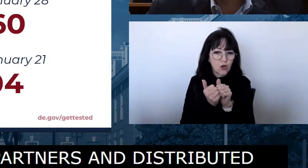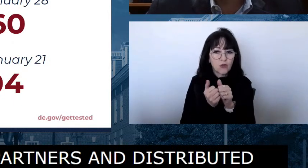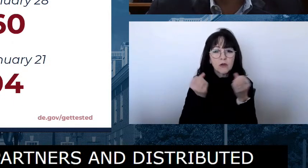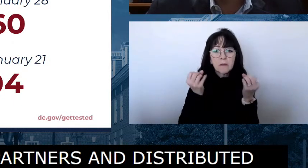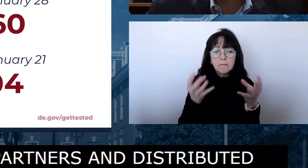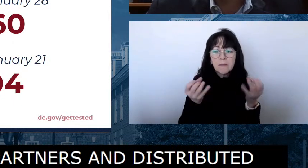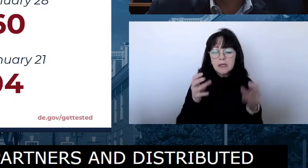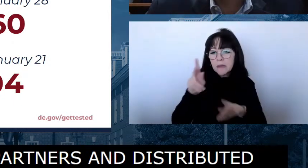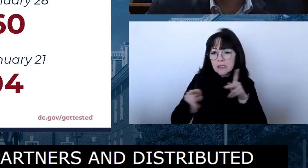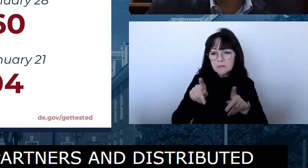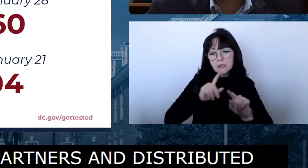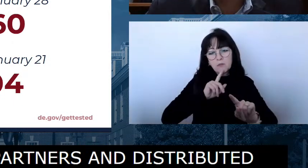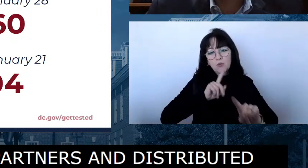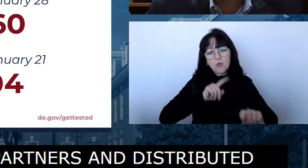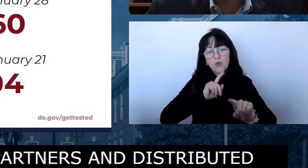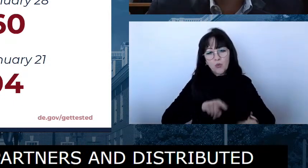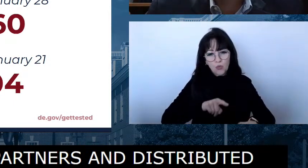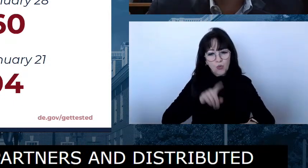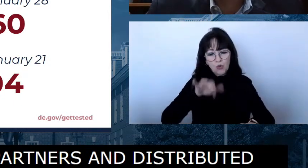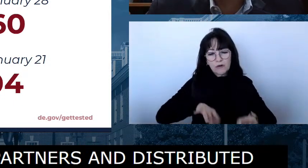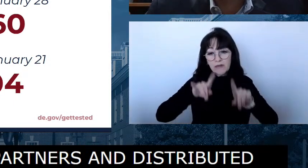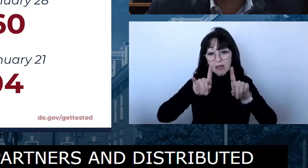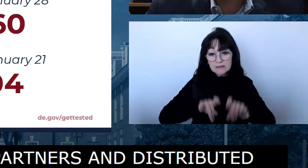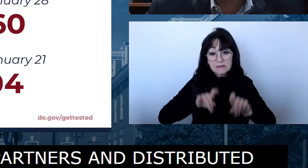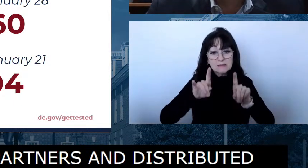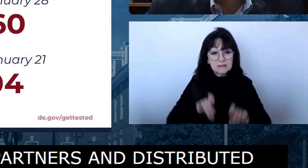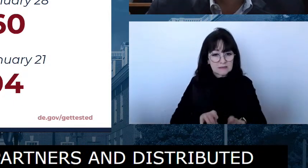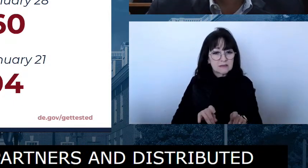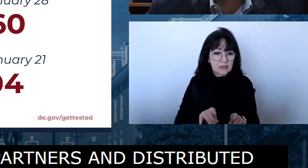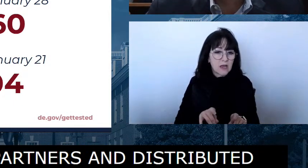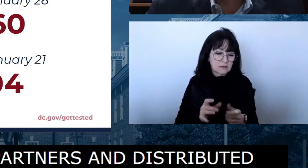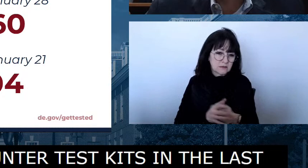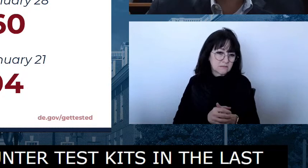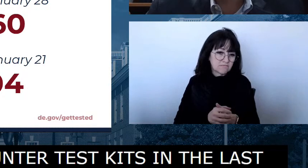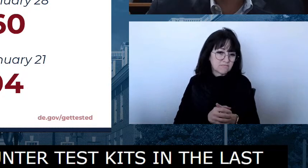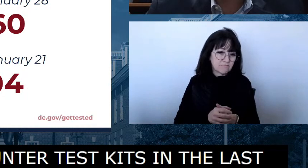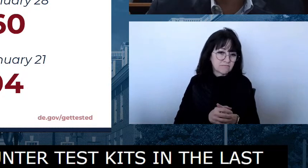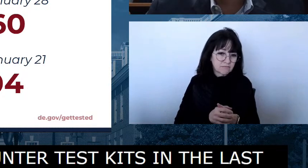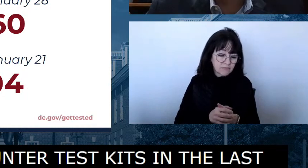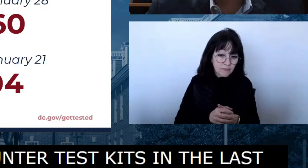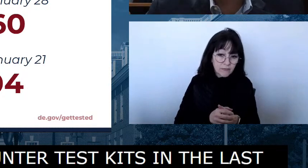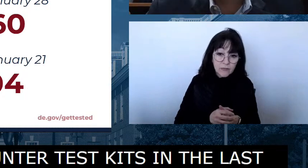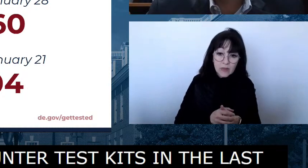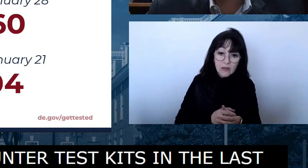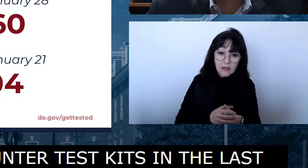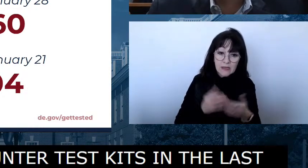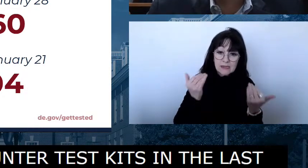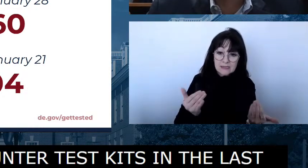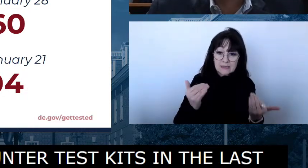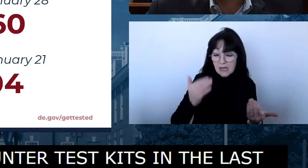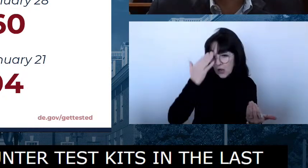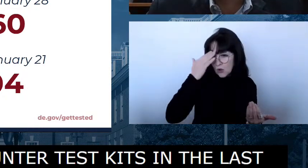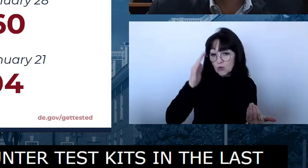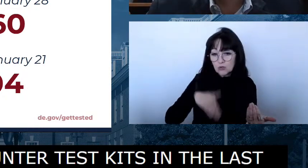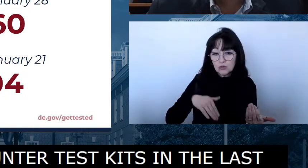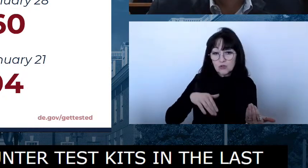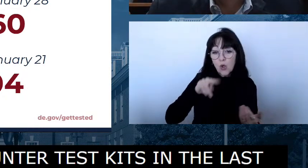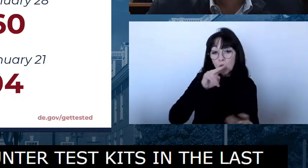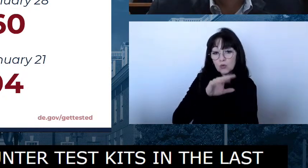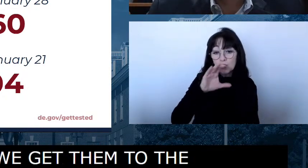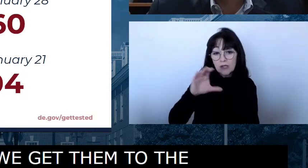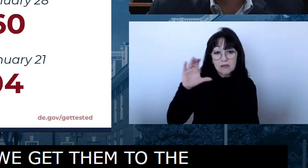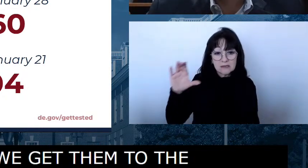to communities that need the test the most, and there might be a gap in. In addition to that, we know the county executive in Newcastle County has